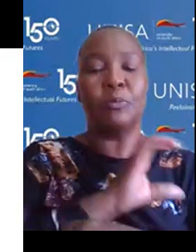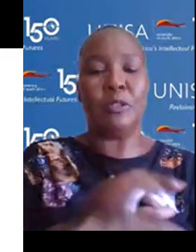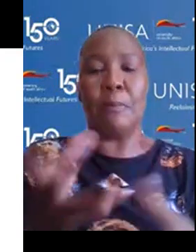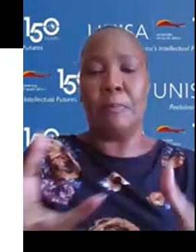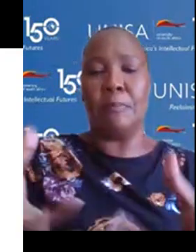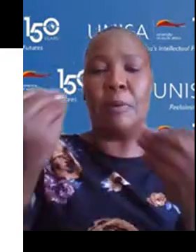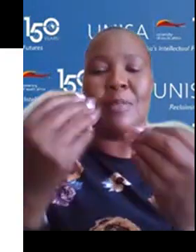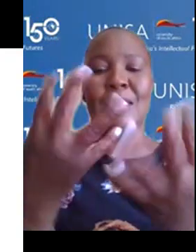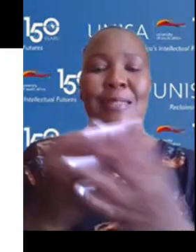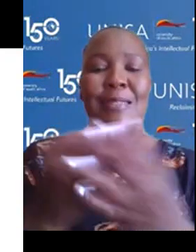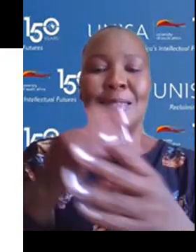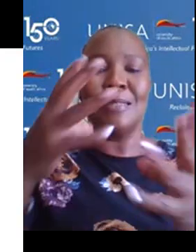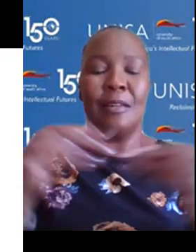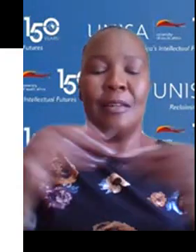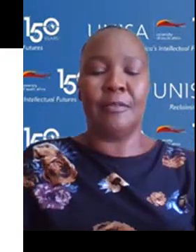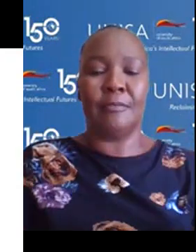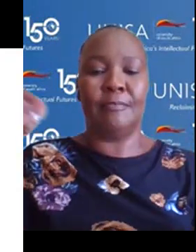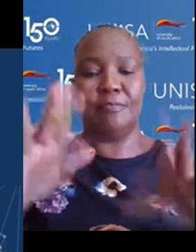done.